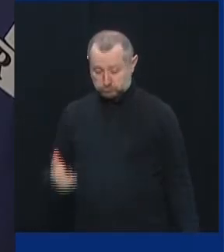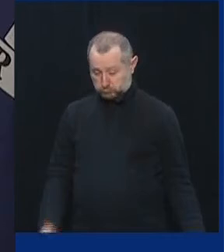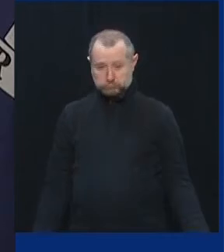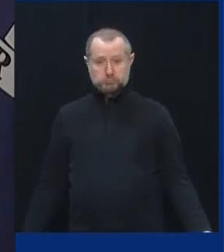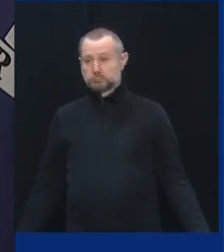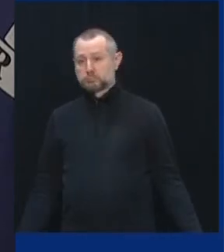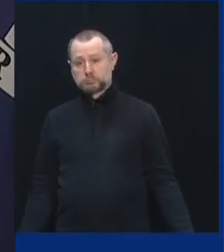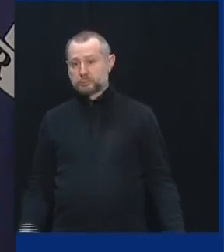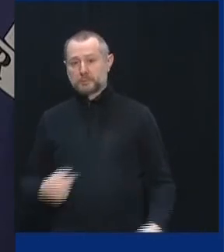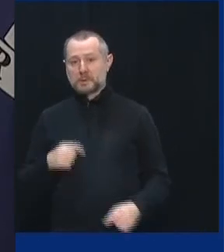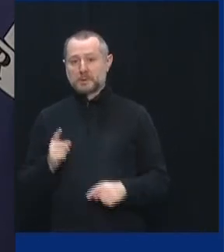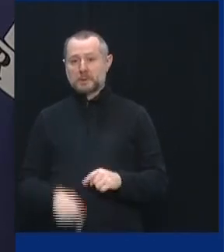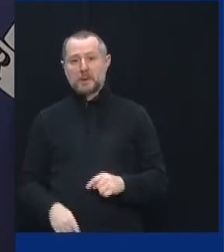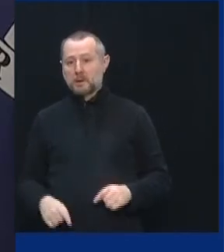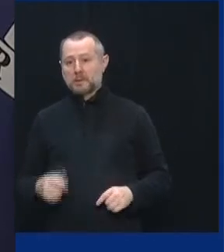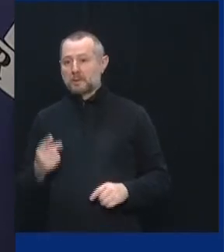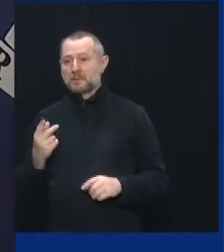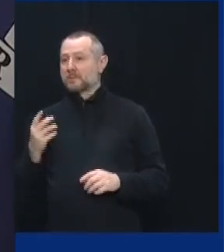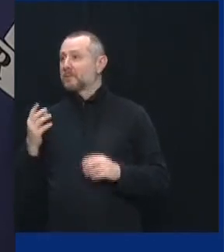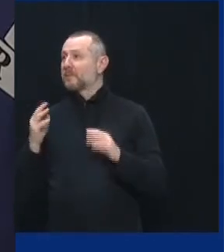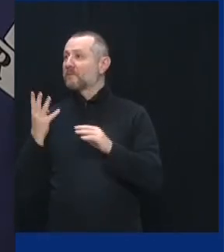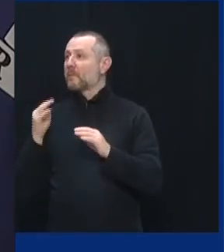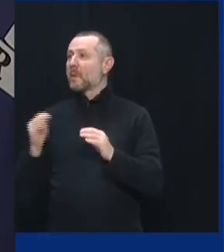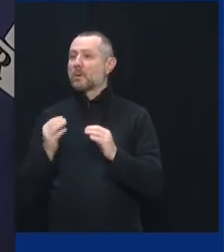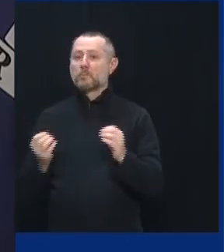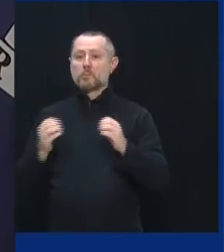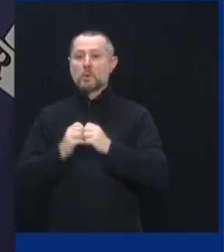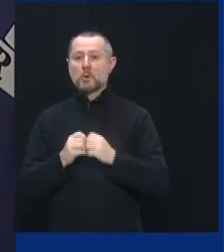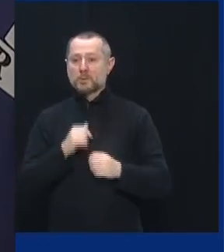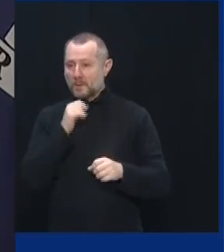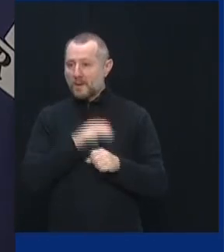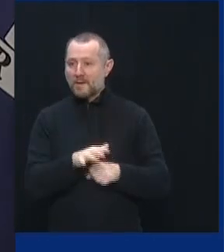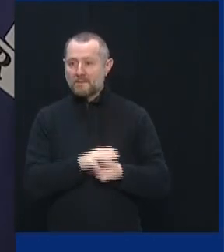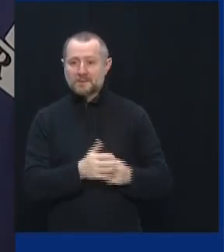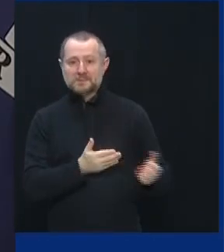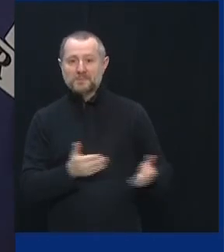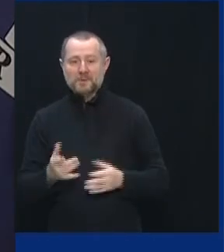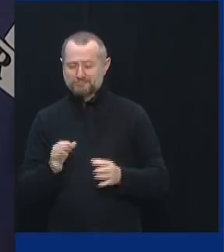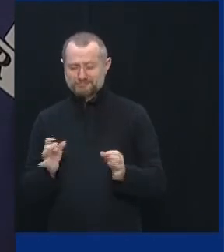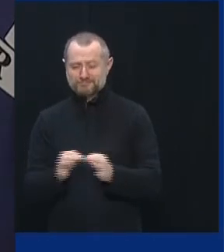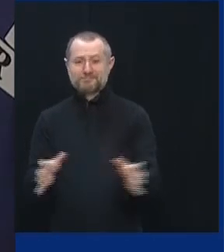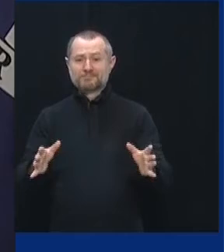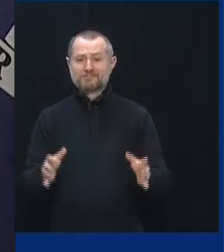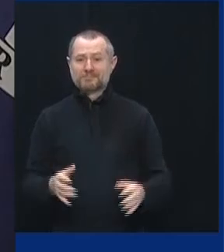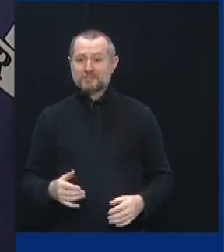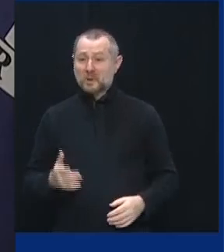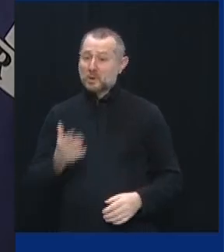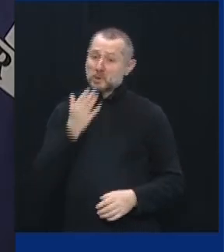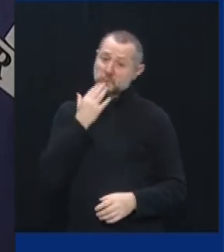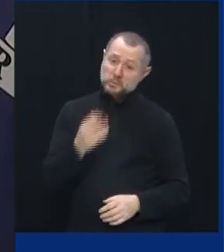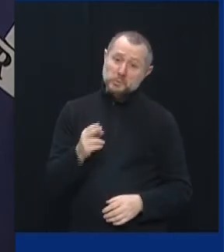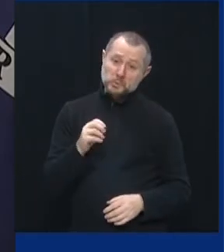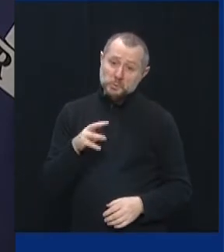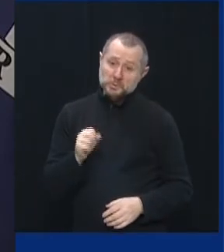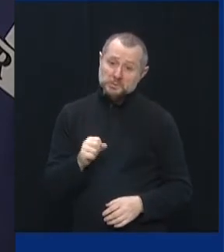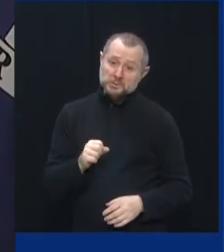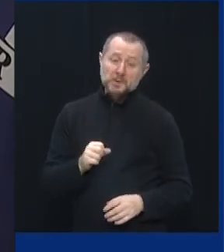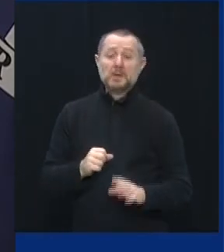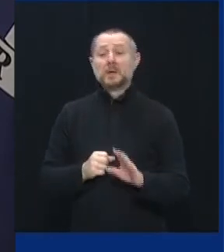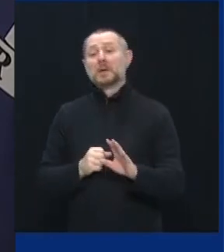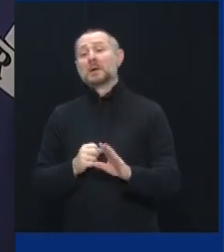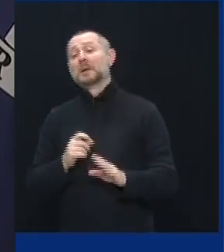get to you. It's meaningless. Now, the good news is, if Johnson &